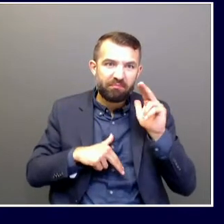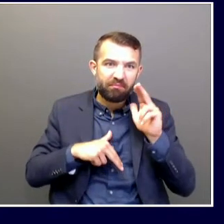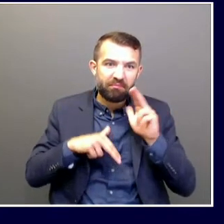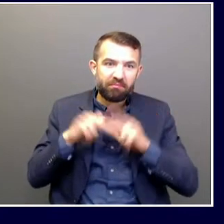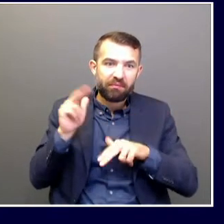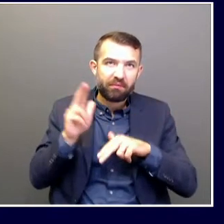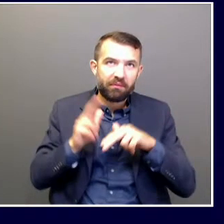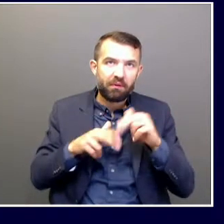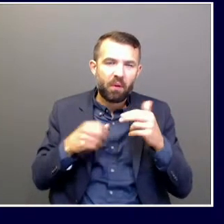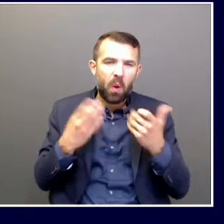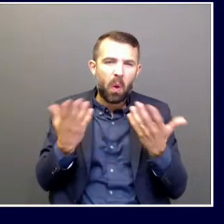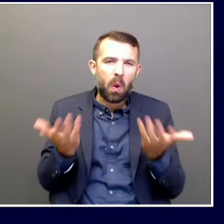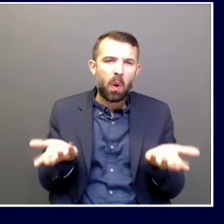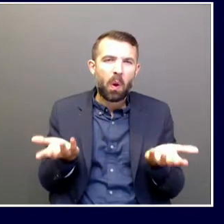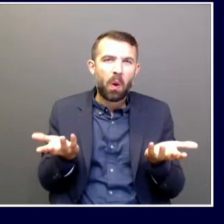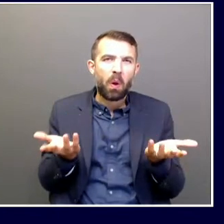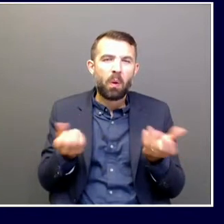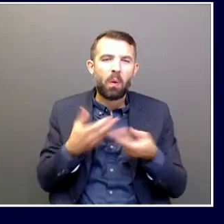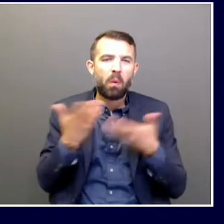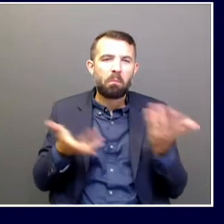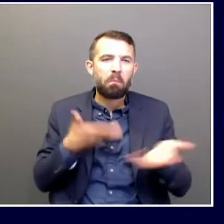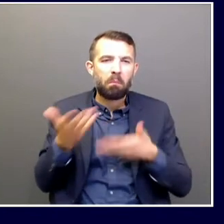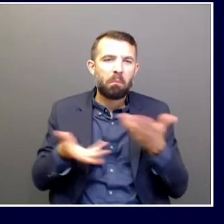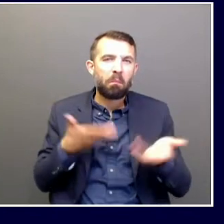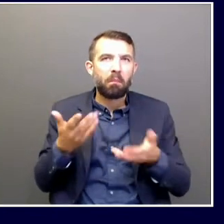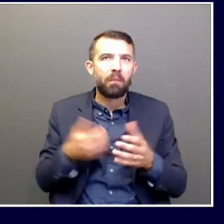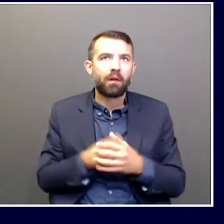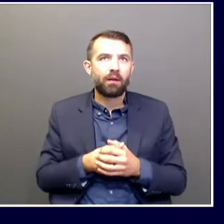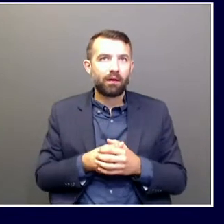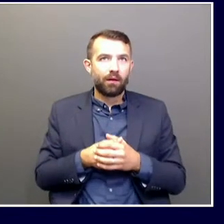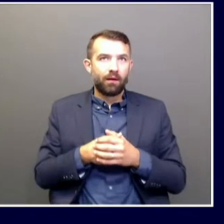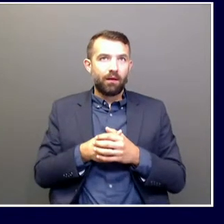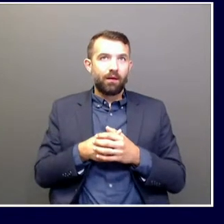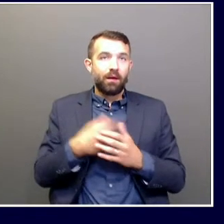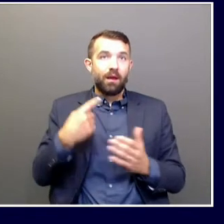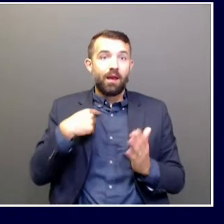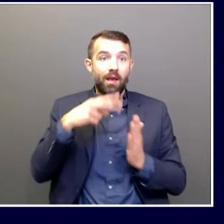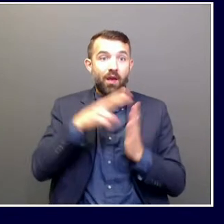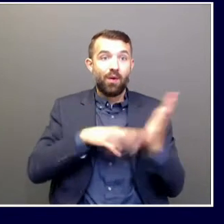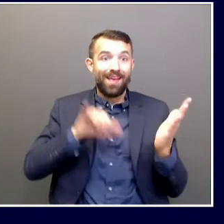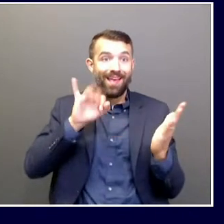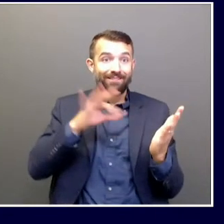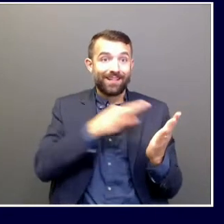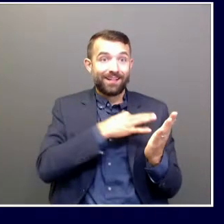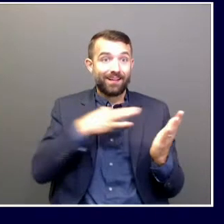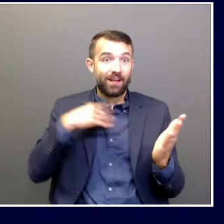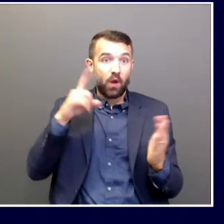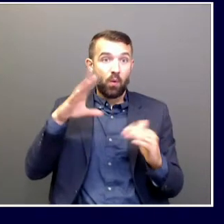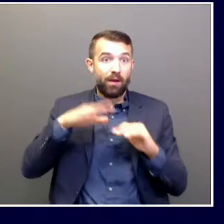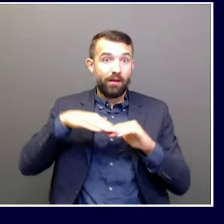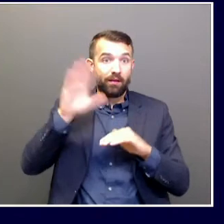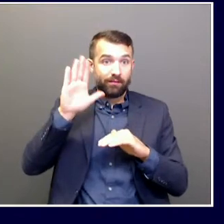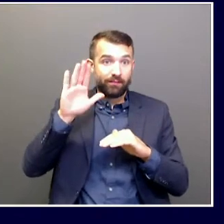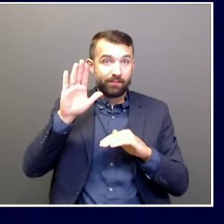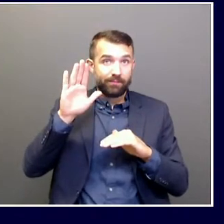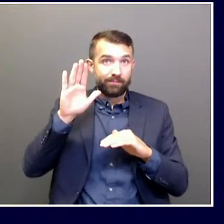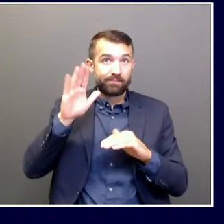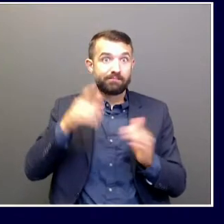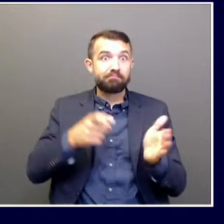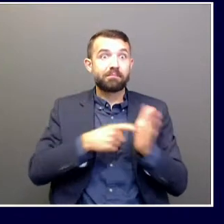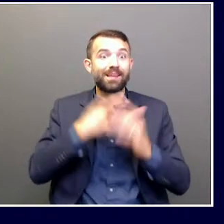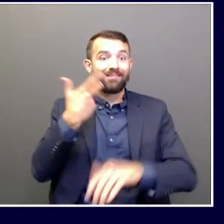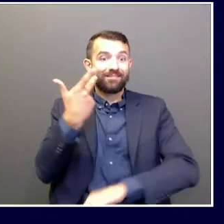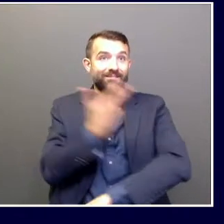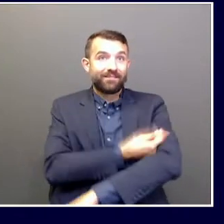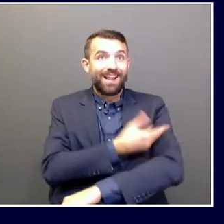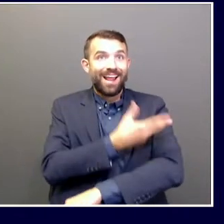thing we've read, that it be employers of 100 or more and public employment, yeah. Right,